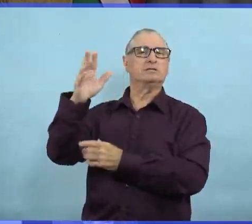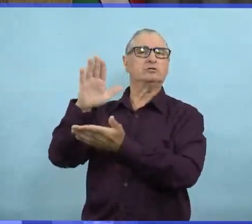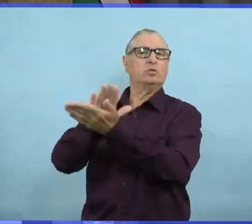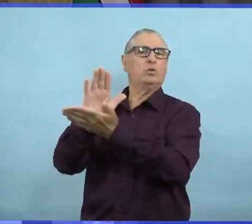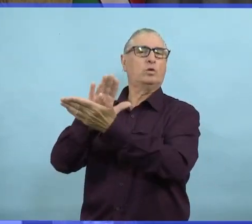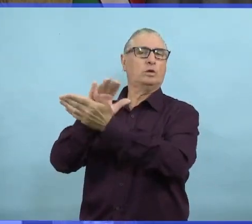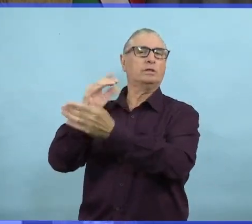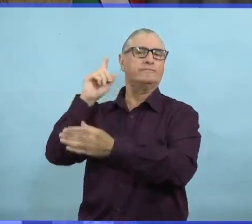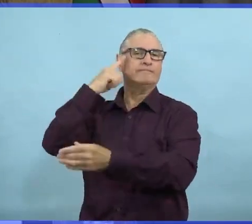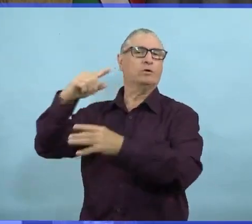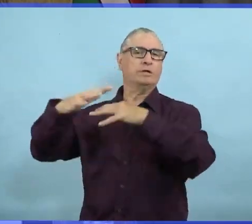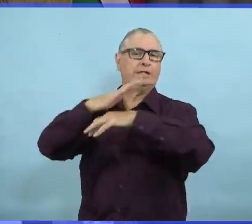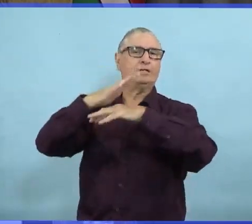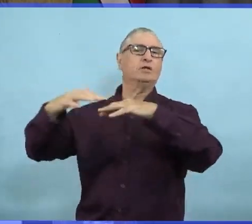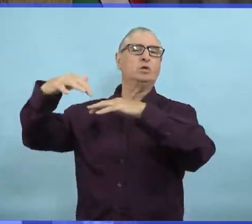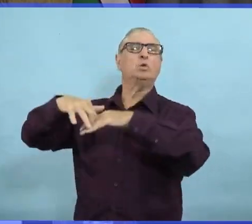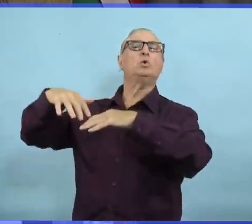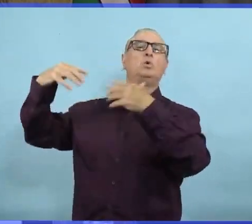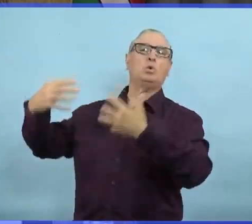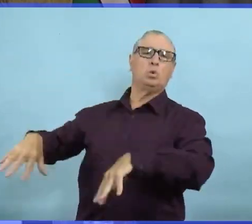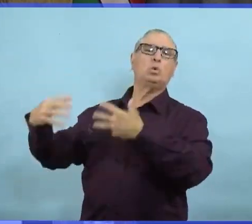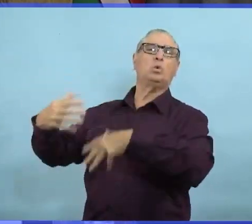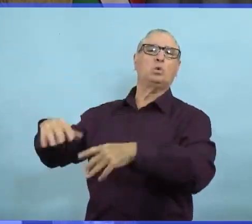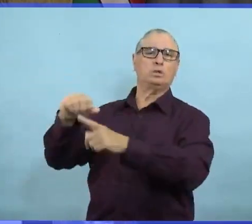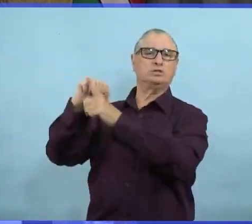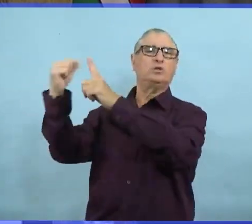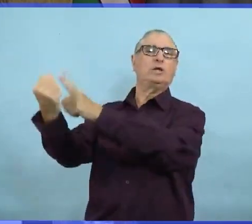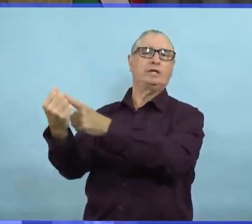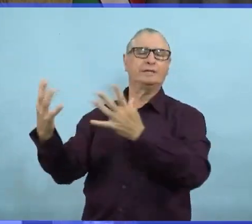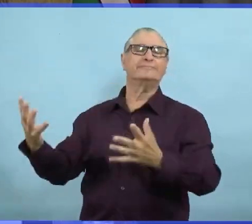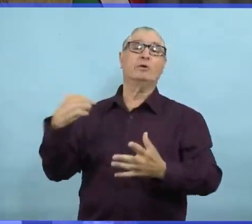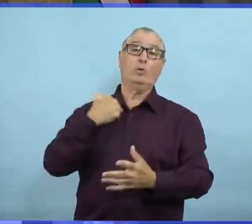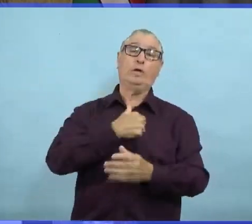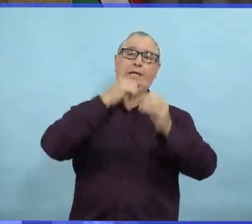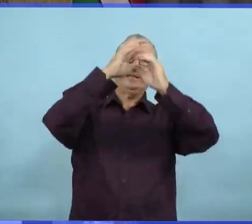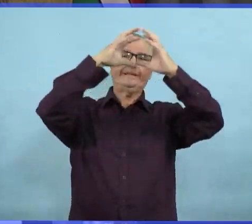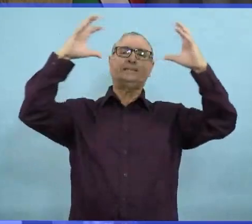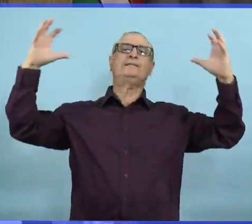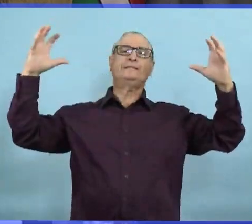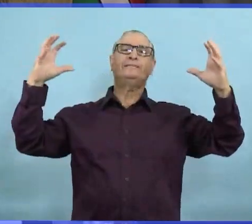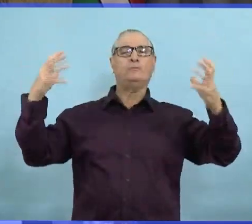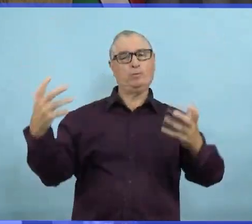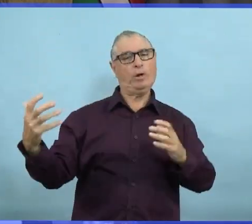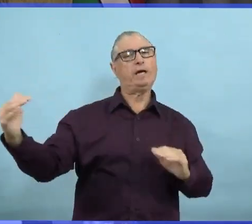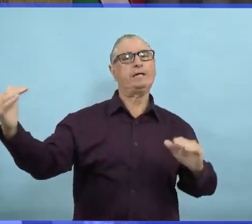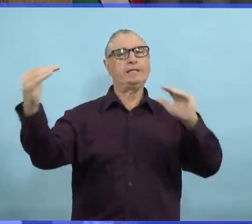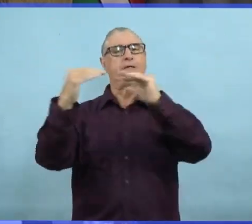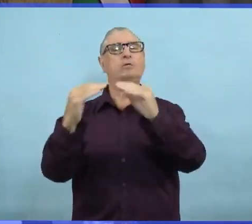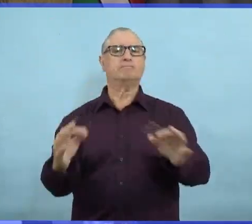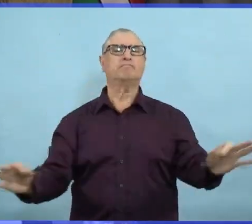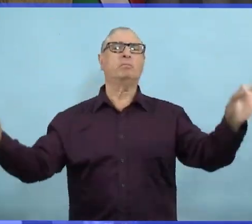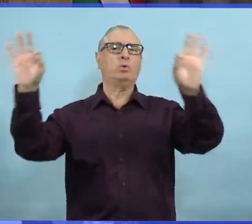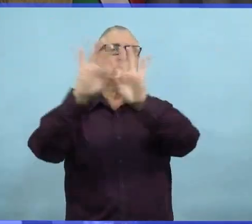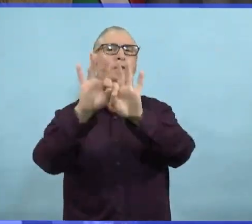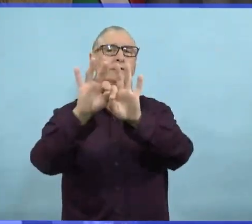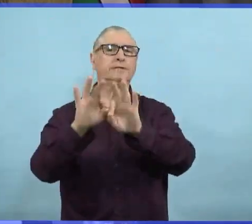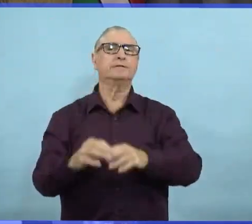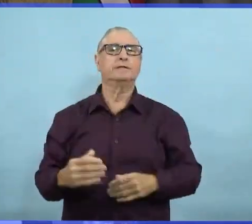an awareness and I think a greater willingness to pursue equality of opportunity for all Canadians than has existed